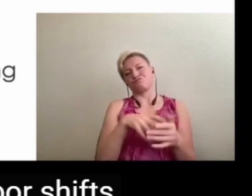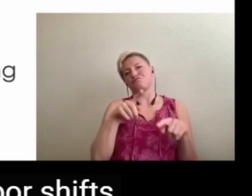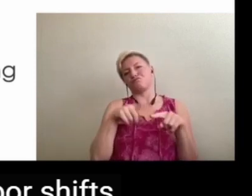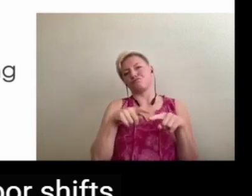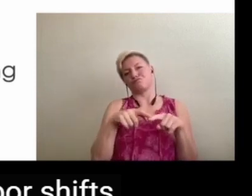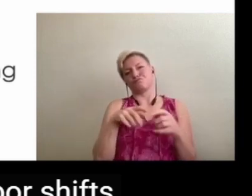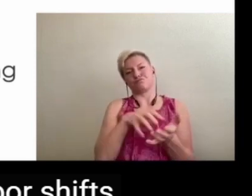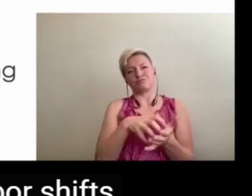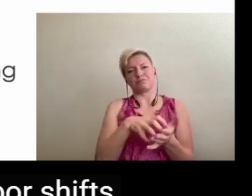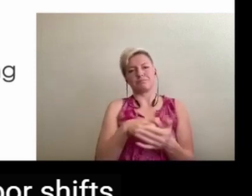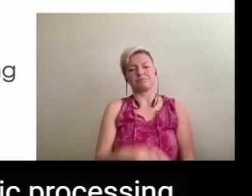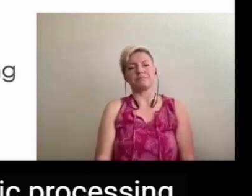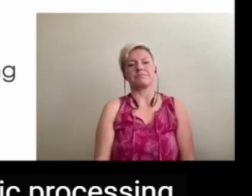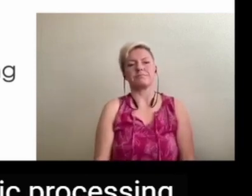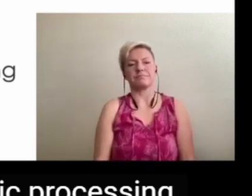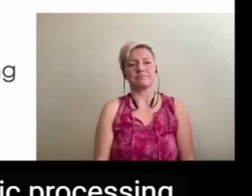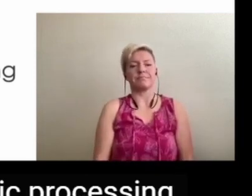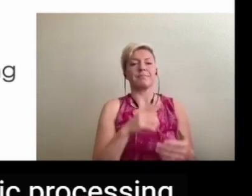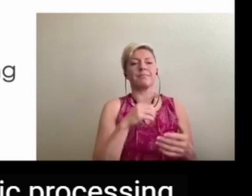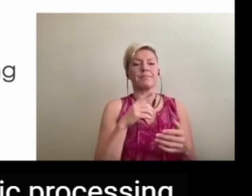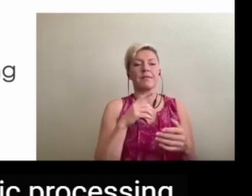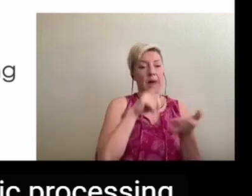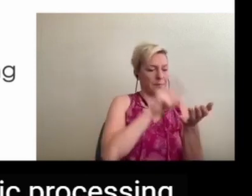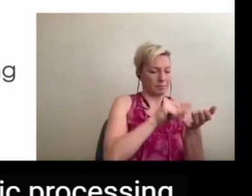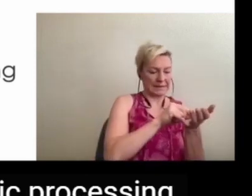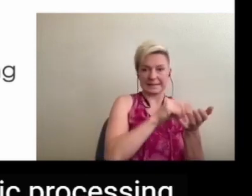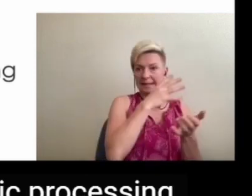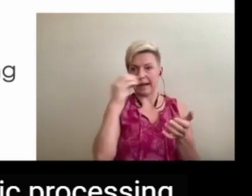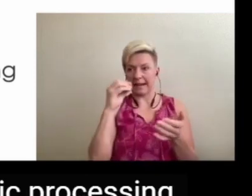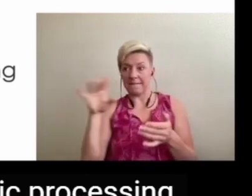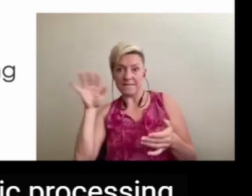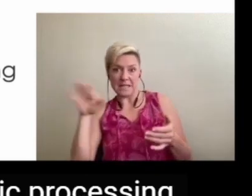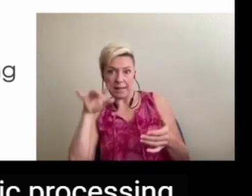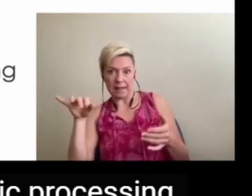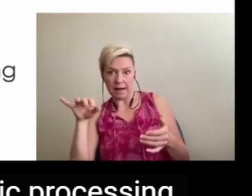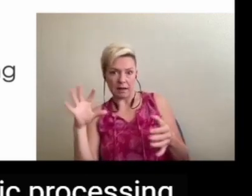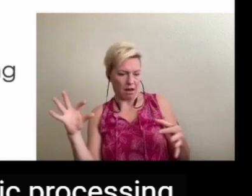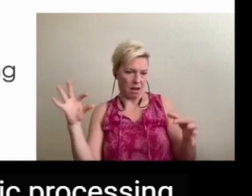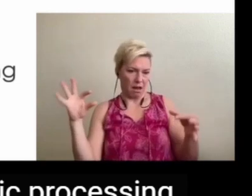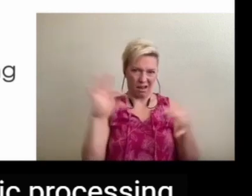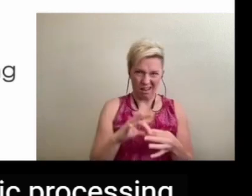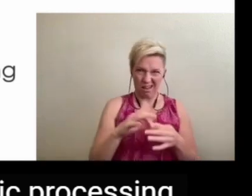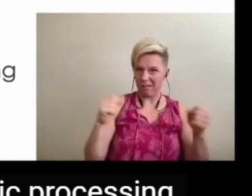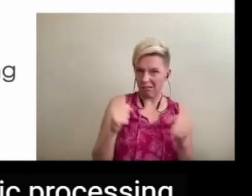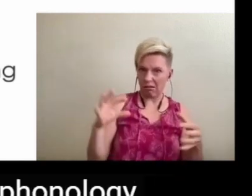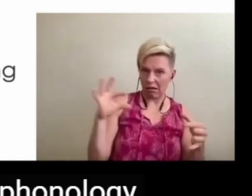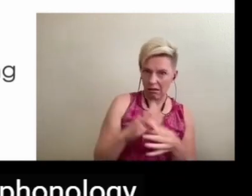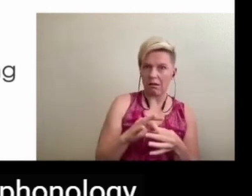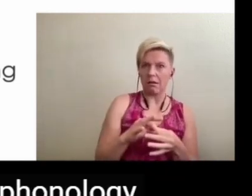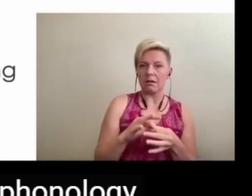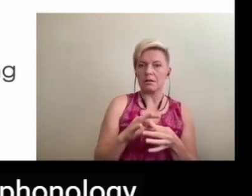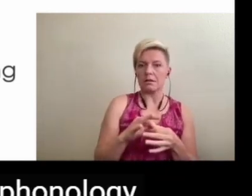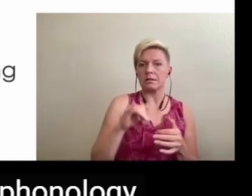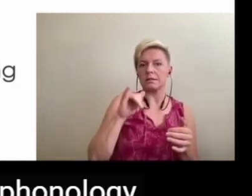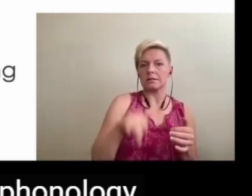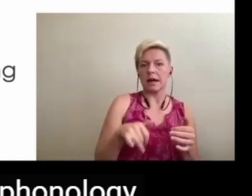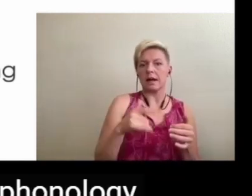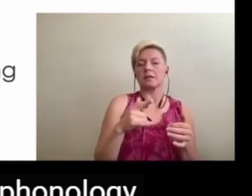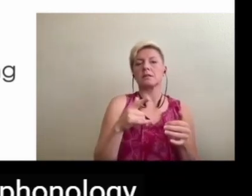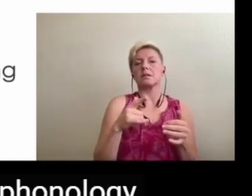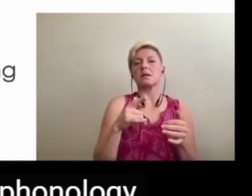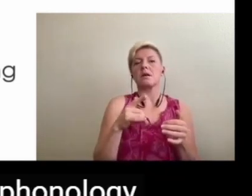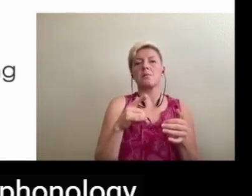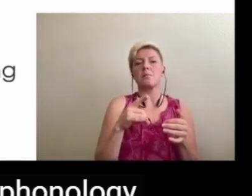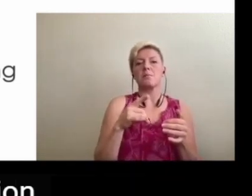the division of labor shifts to more direct orthographic to semantic processing, while there is a weaker